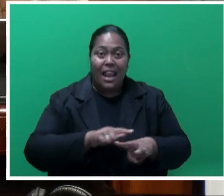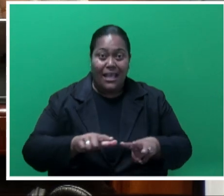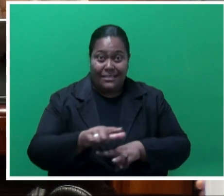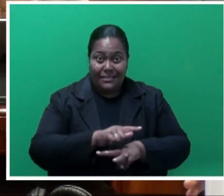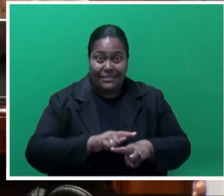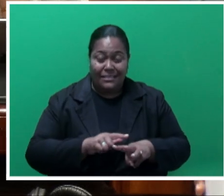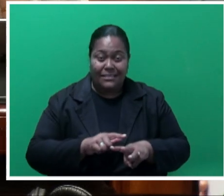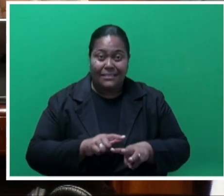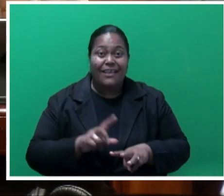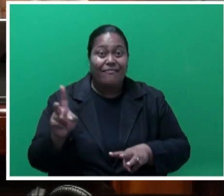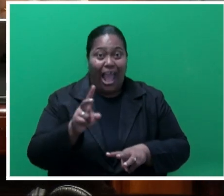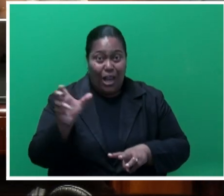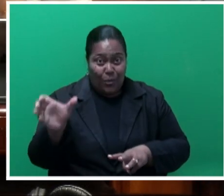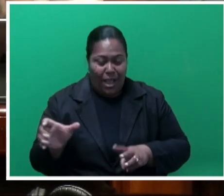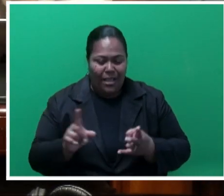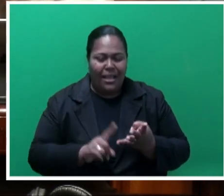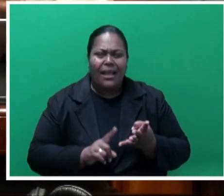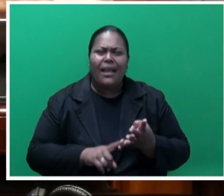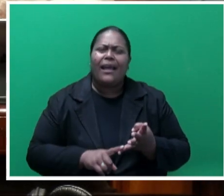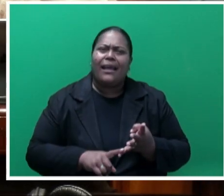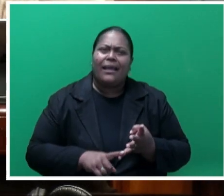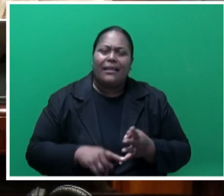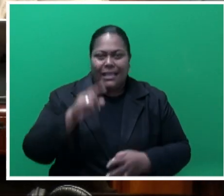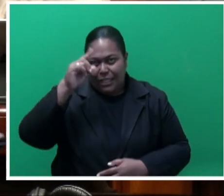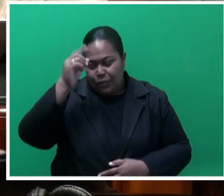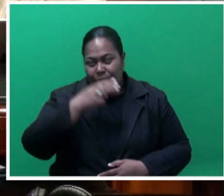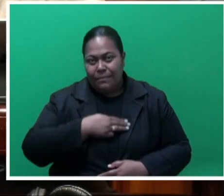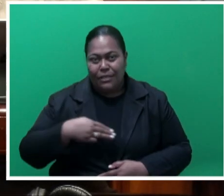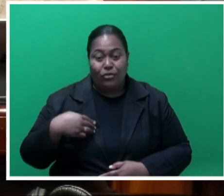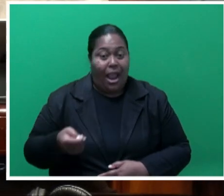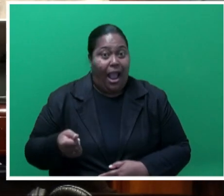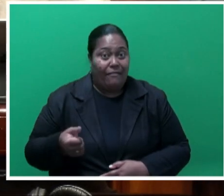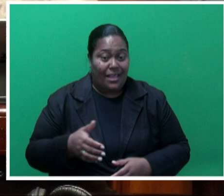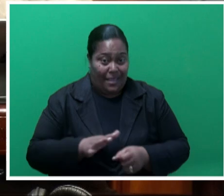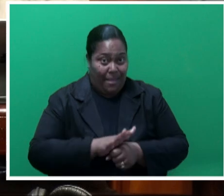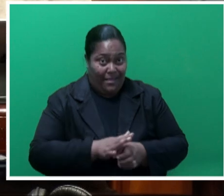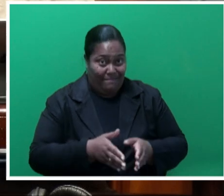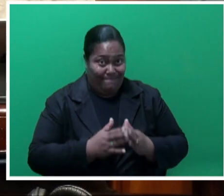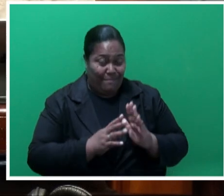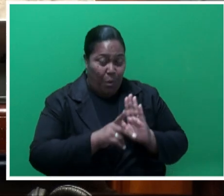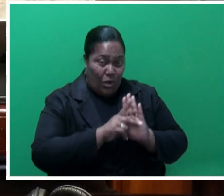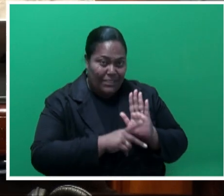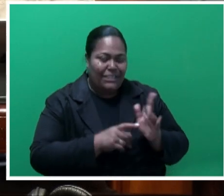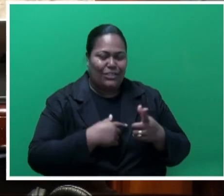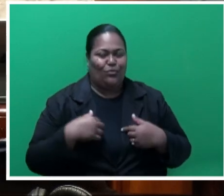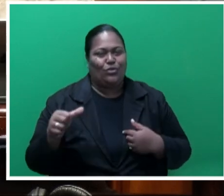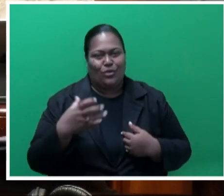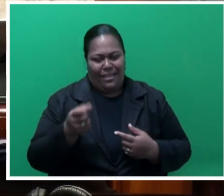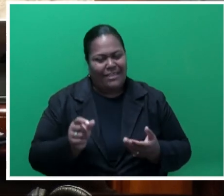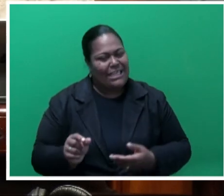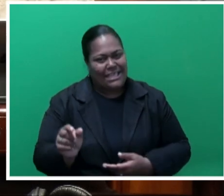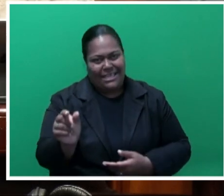Valuer, and the Itoke Ministry. After the formulation of this policy, we should be able to have a very clear pathway